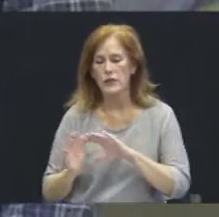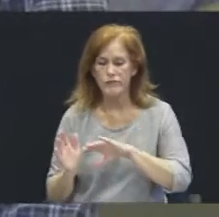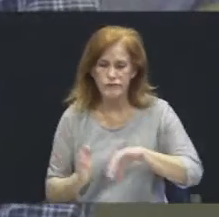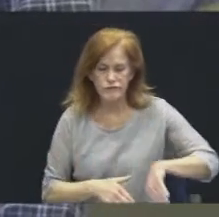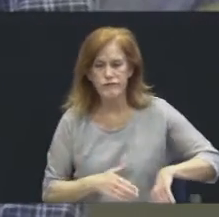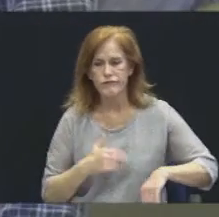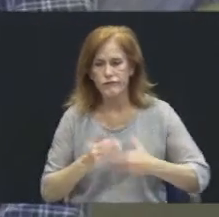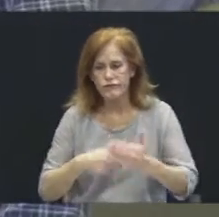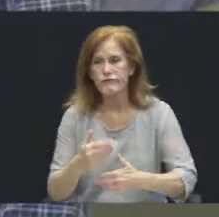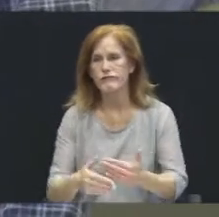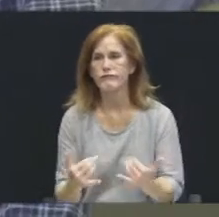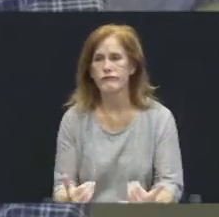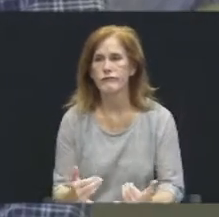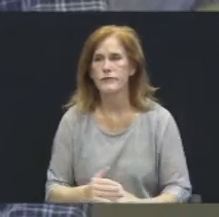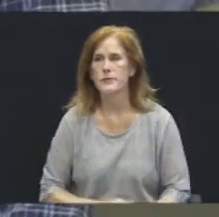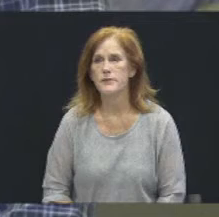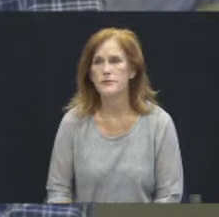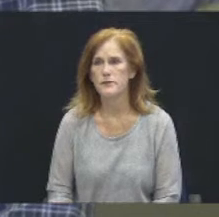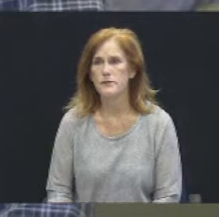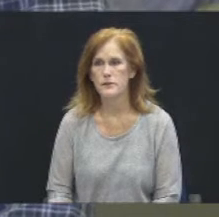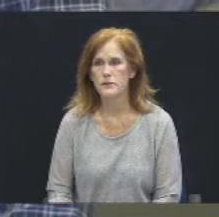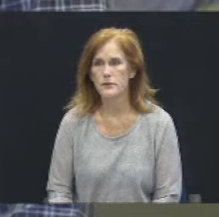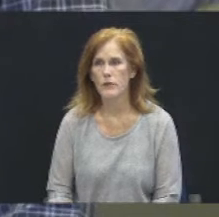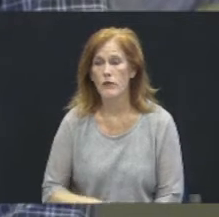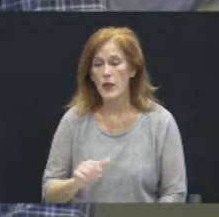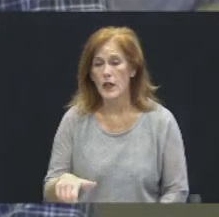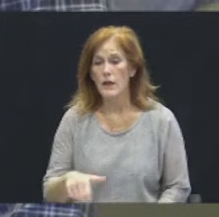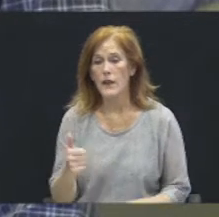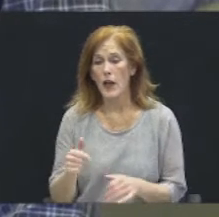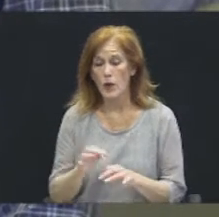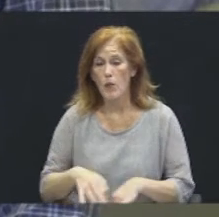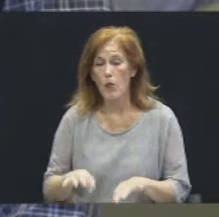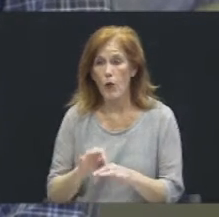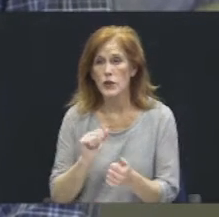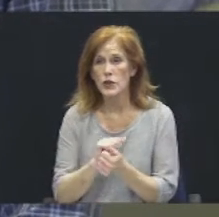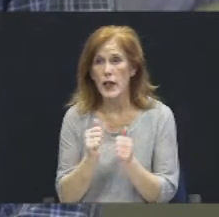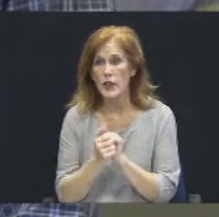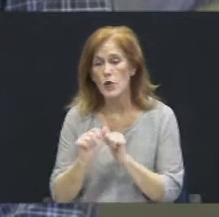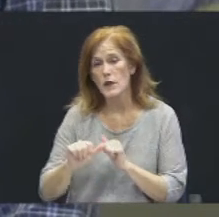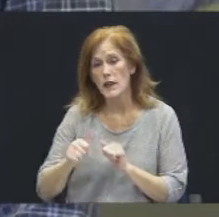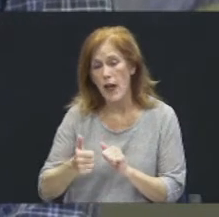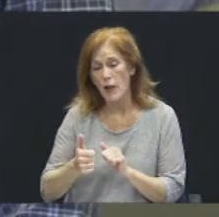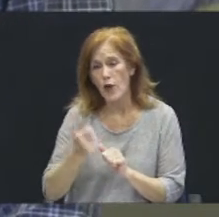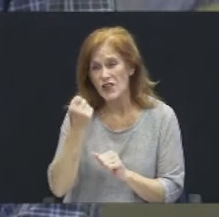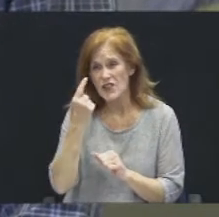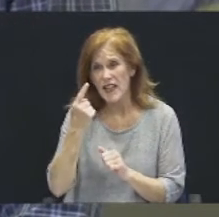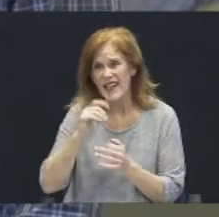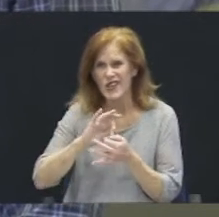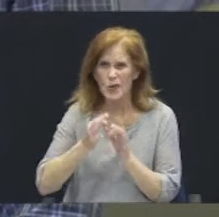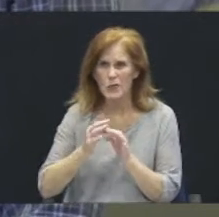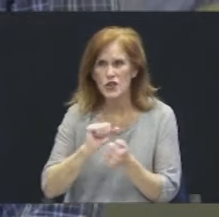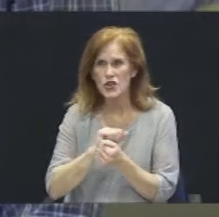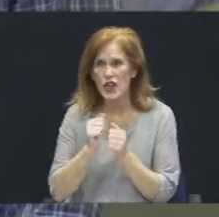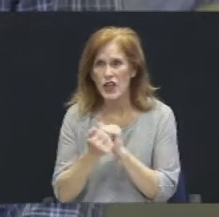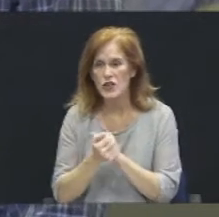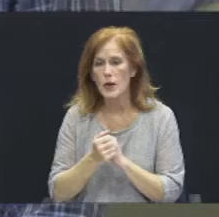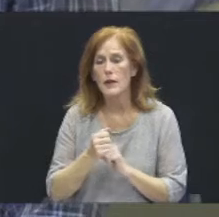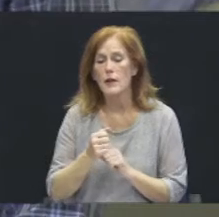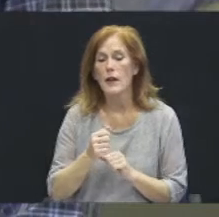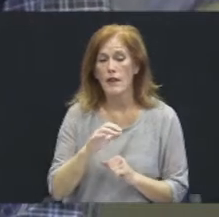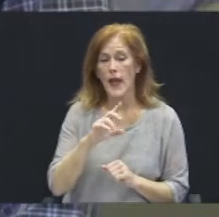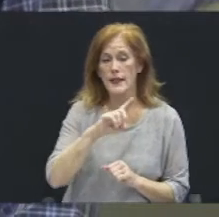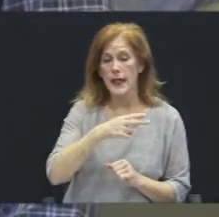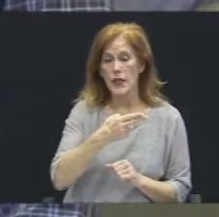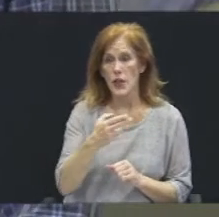that. The other big change was another interpretation change by Department of Health and Human